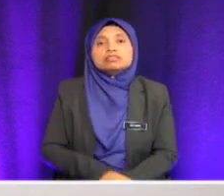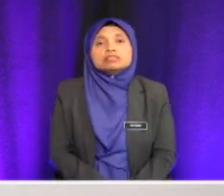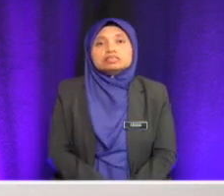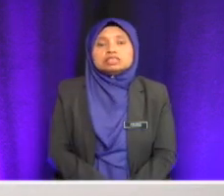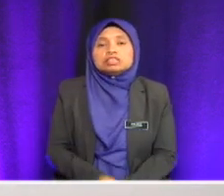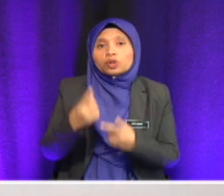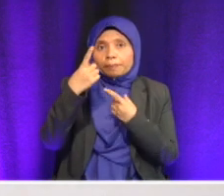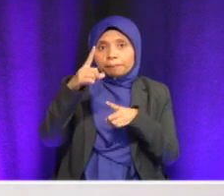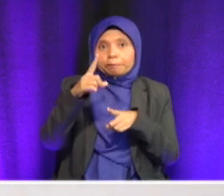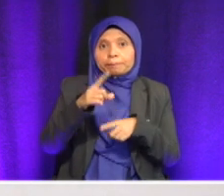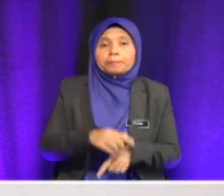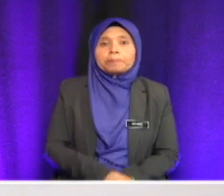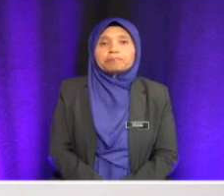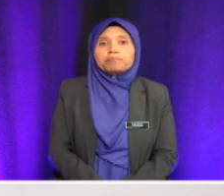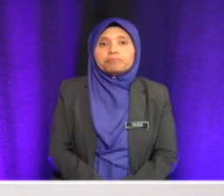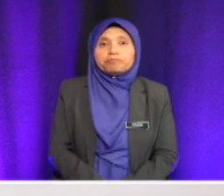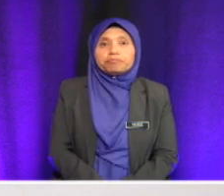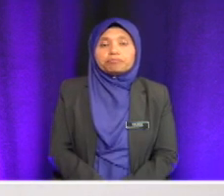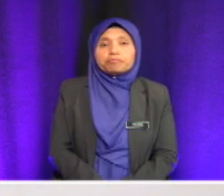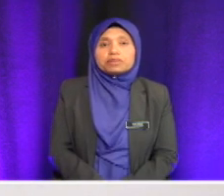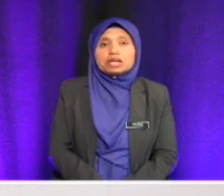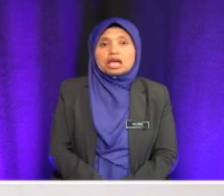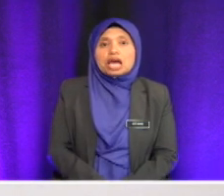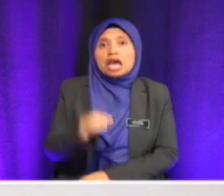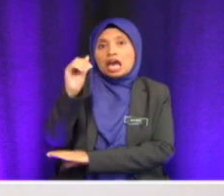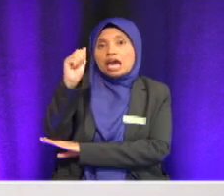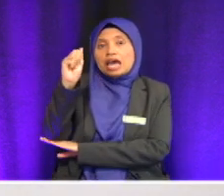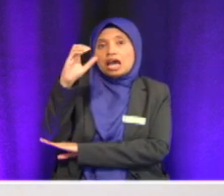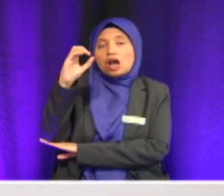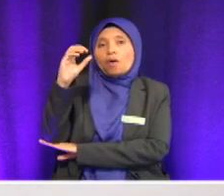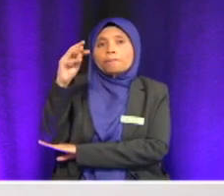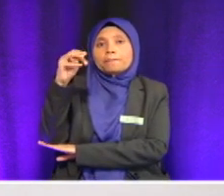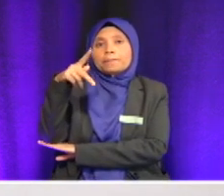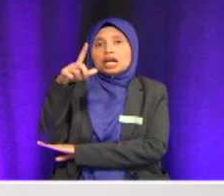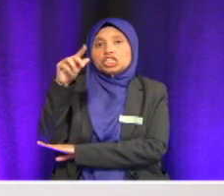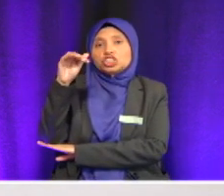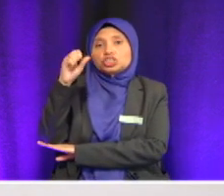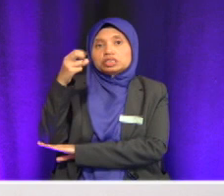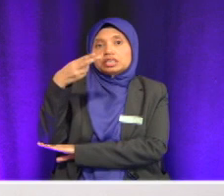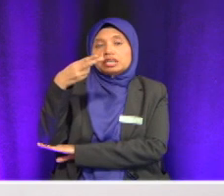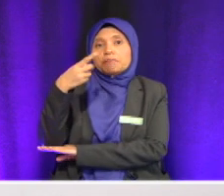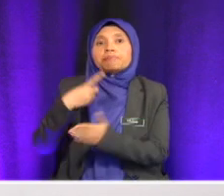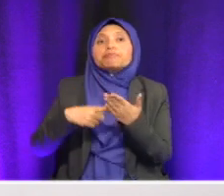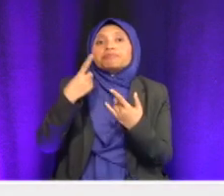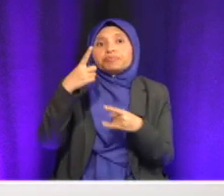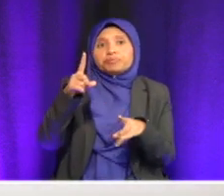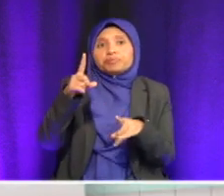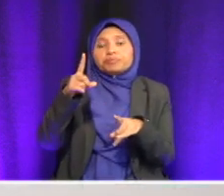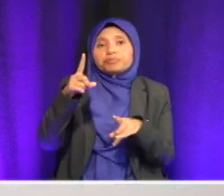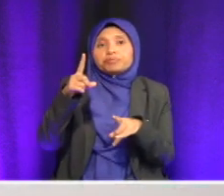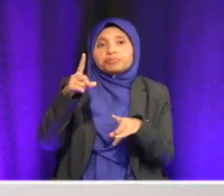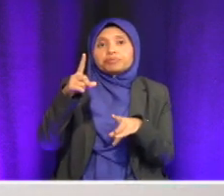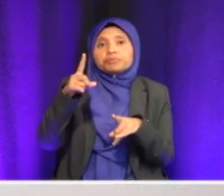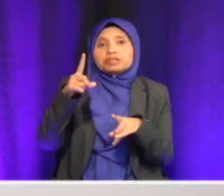All right. Shamimi is ready. Accomplish. So what about the correct answer, Chris? Can The you please show correct us? answer is Ta-da!